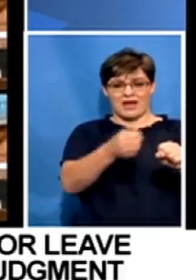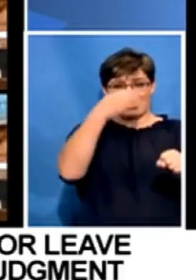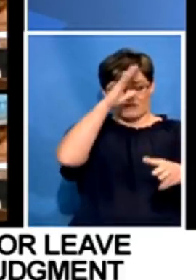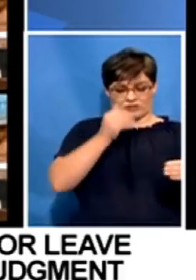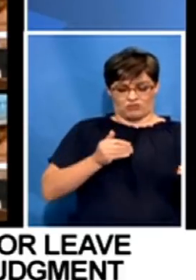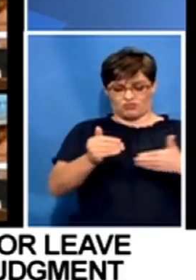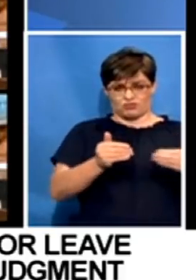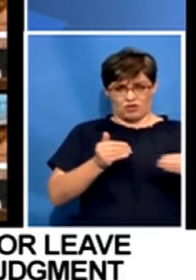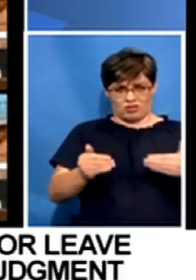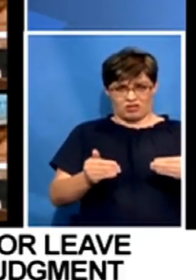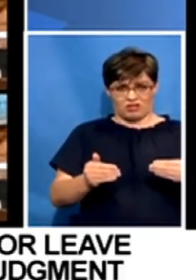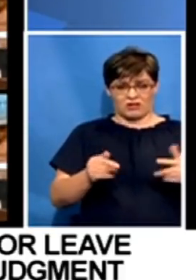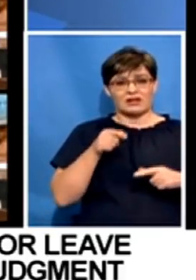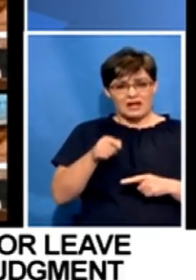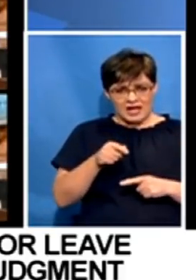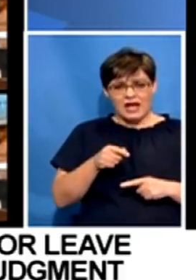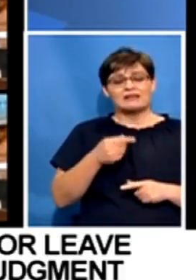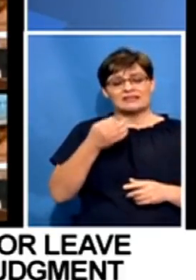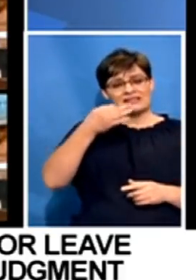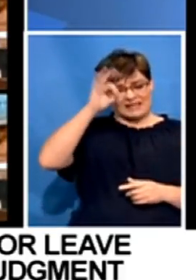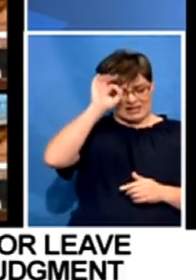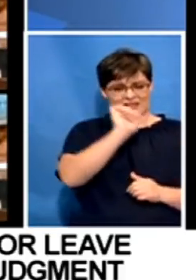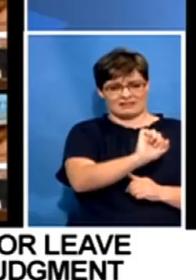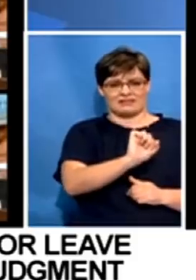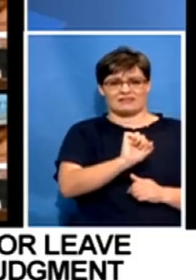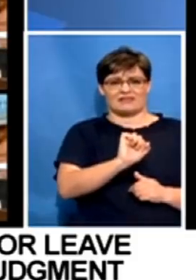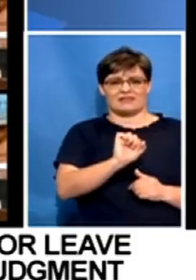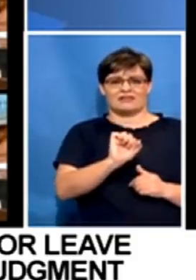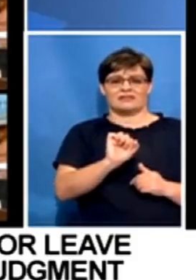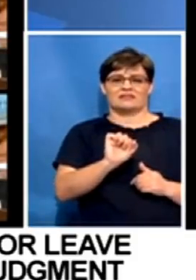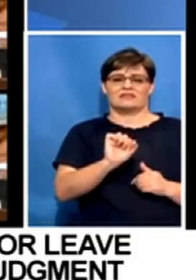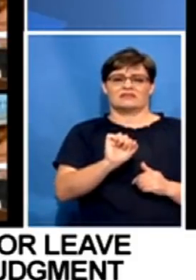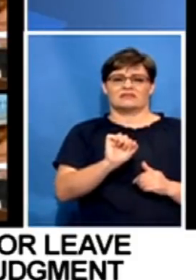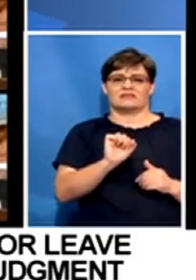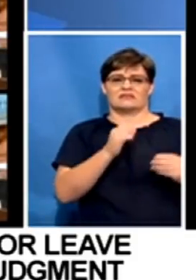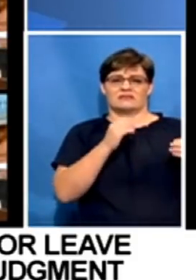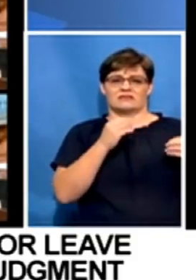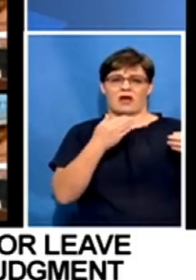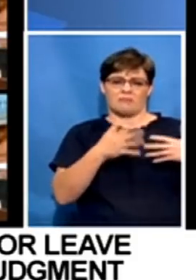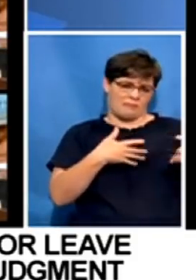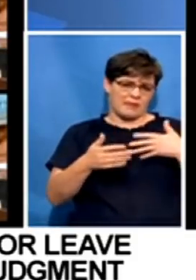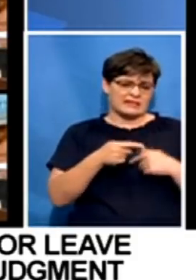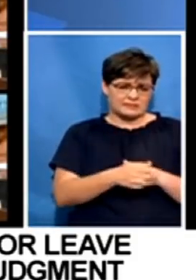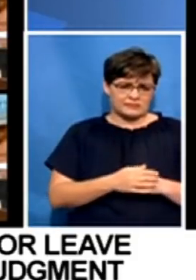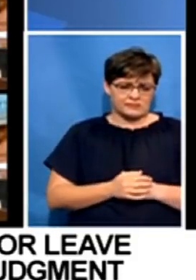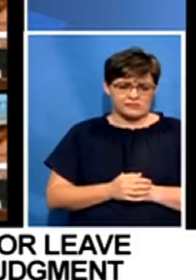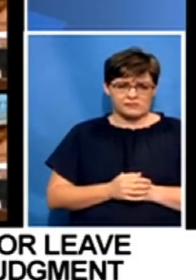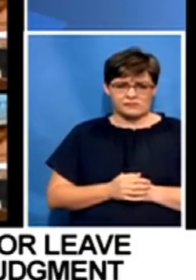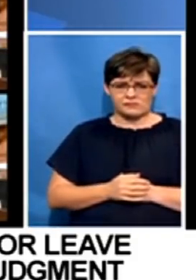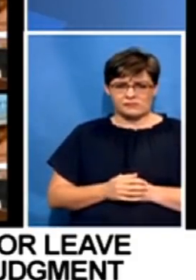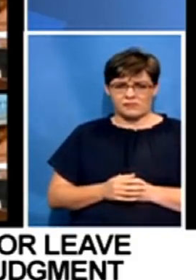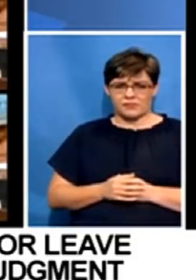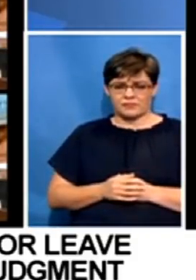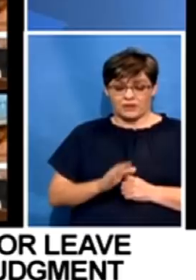matter. And therefore, the line that separates what is the conduct that is private for a